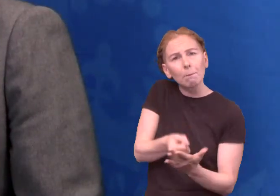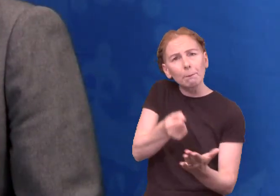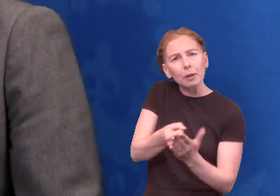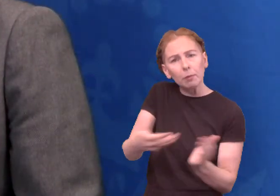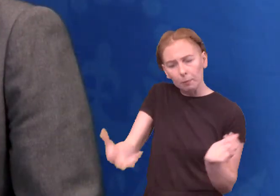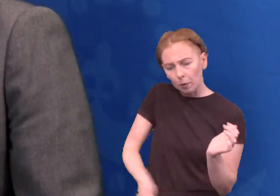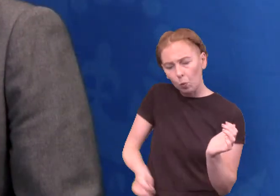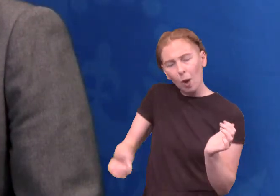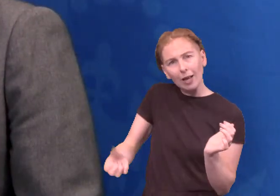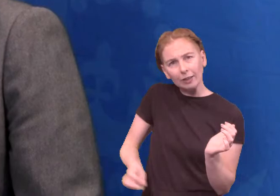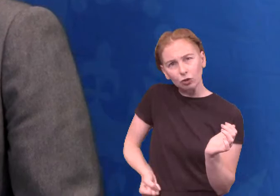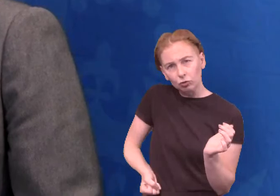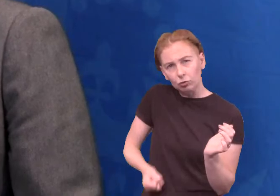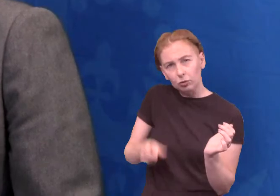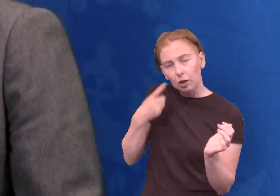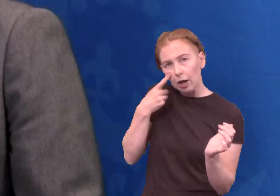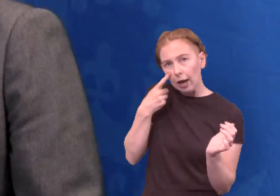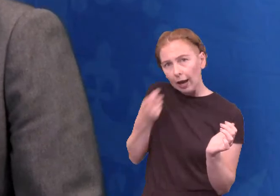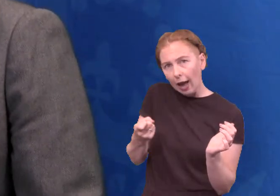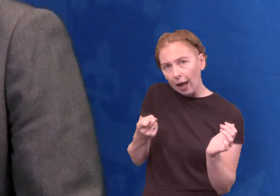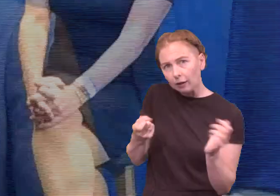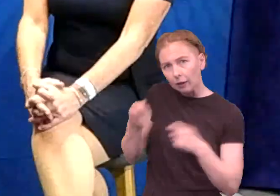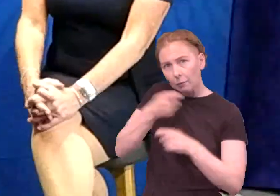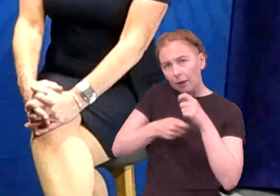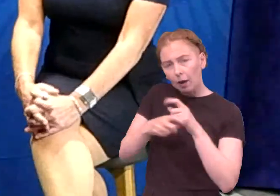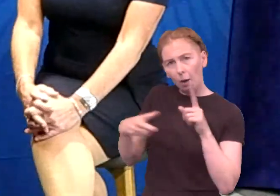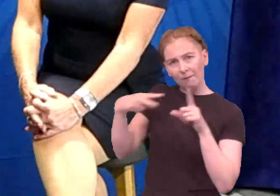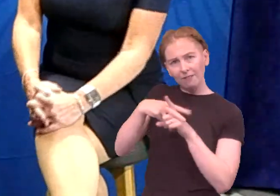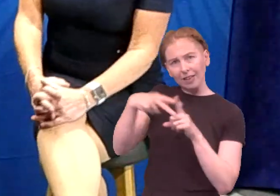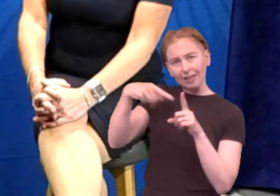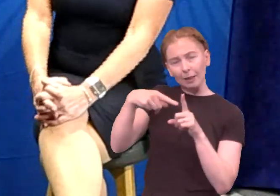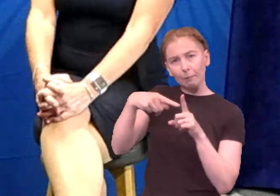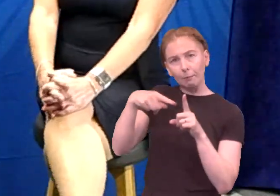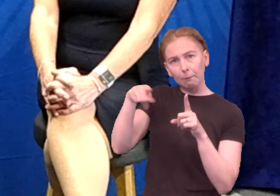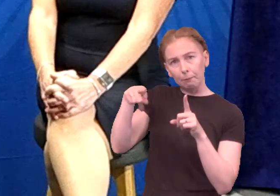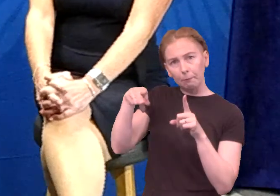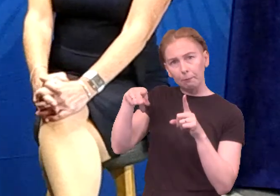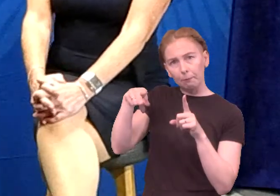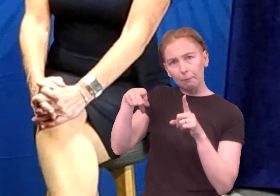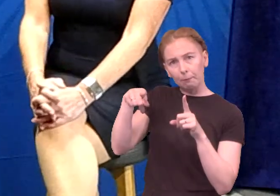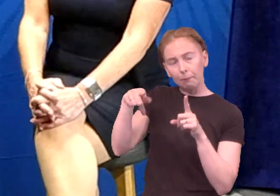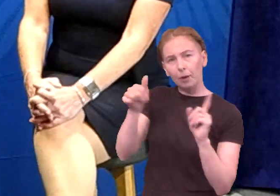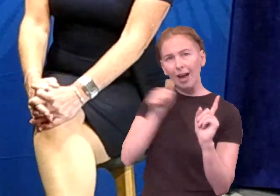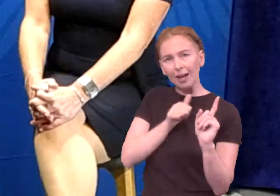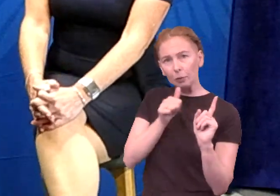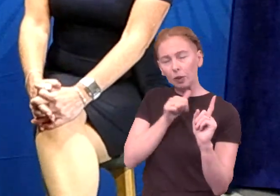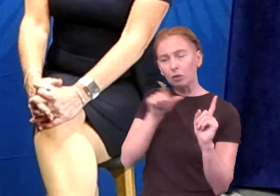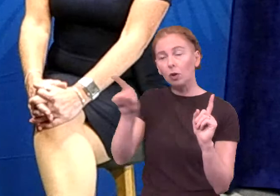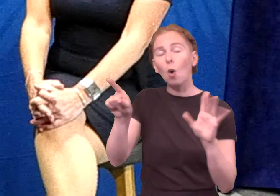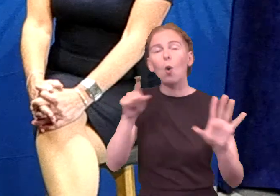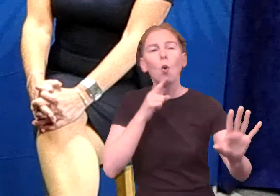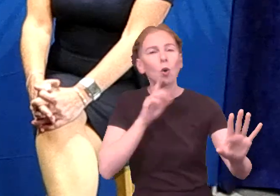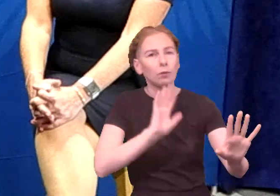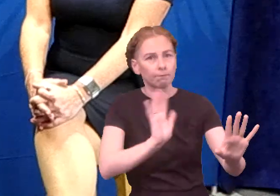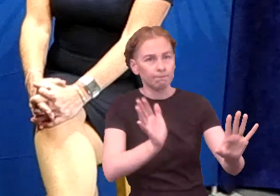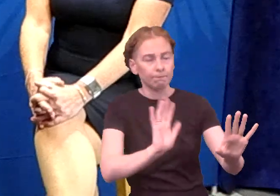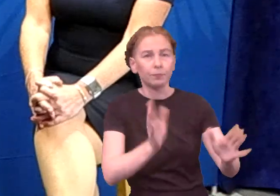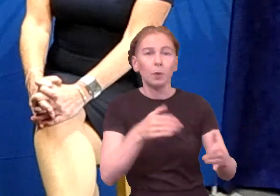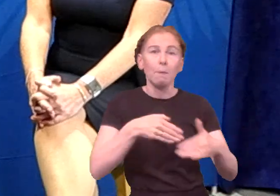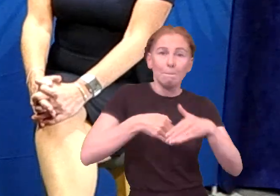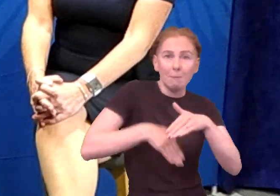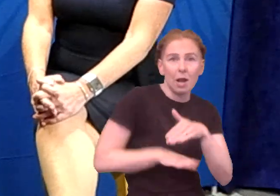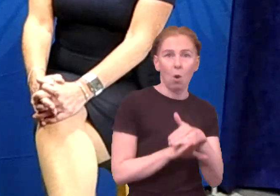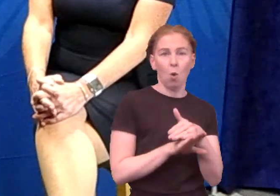victim of exploitation? Can you just explain that more? Below minimum wage. Below minimum wage. Okay, so we just want to clarify that. Okay, all right.